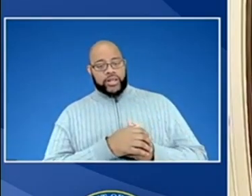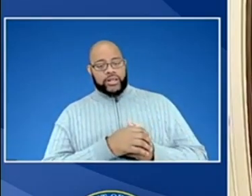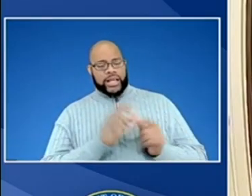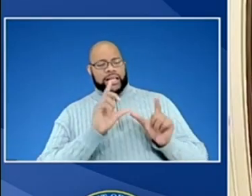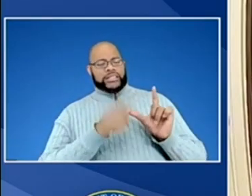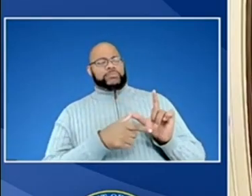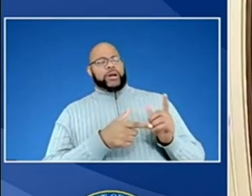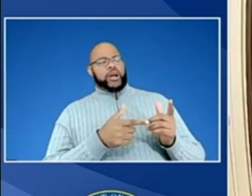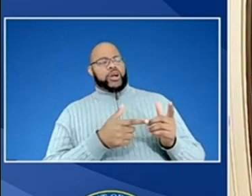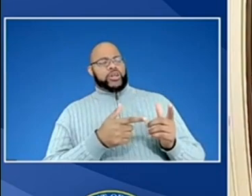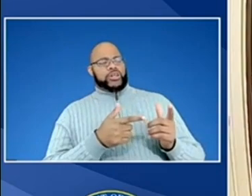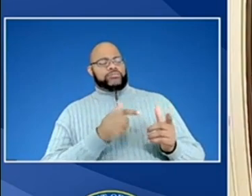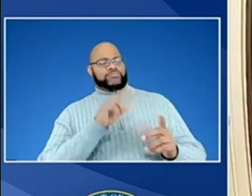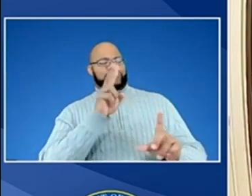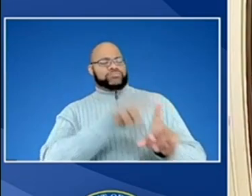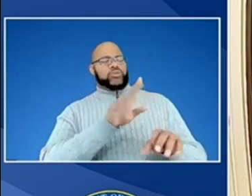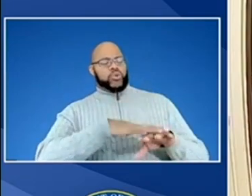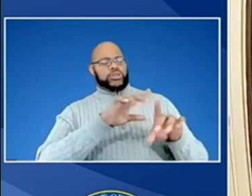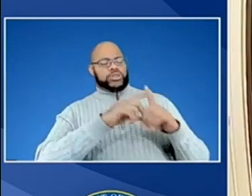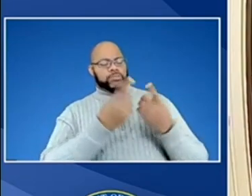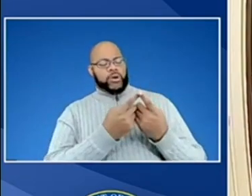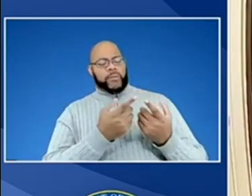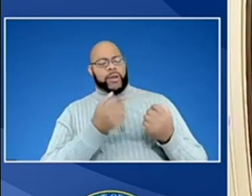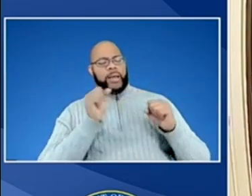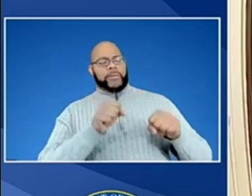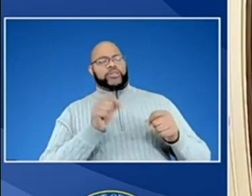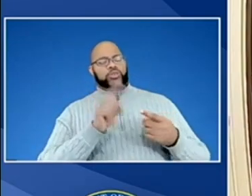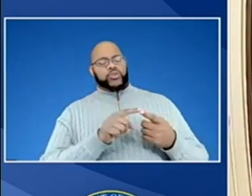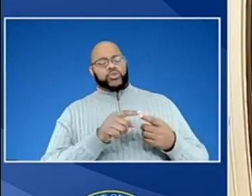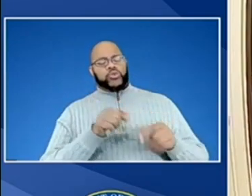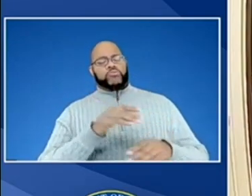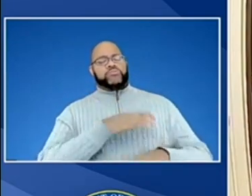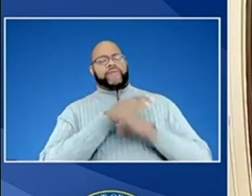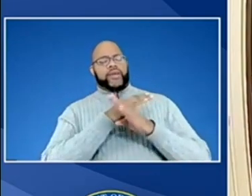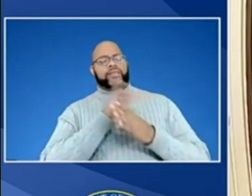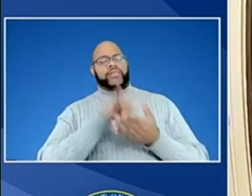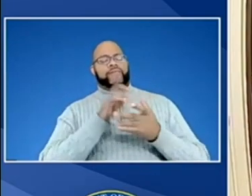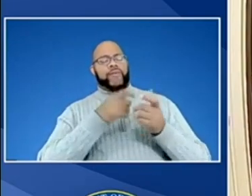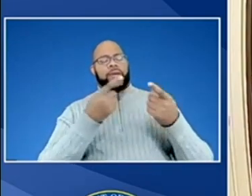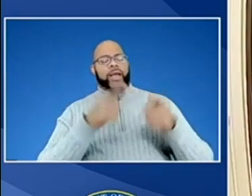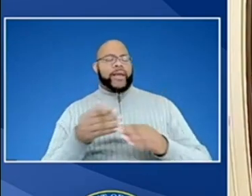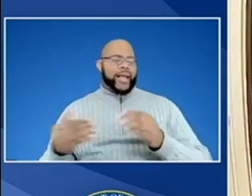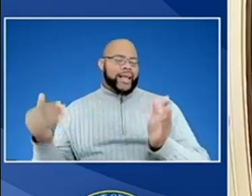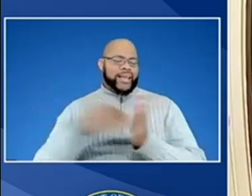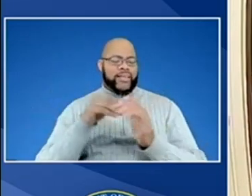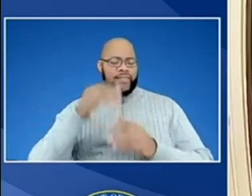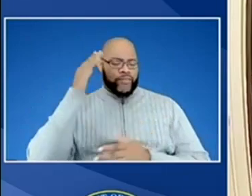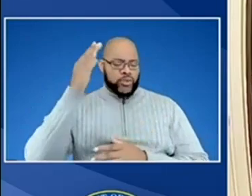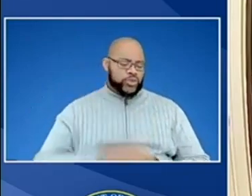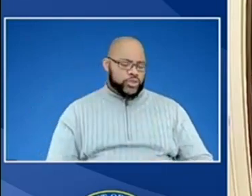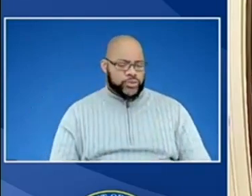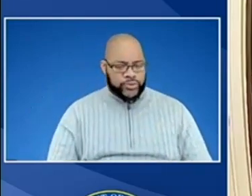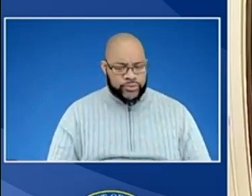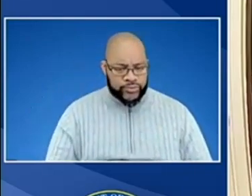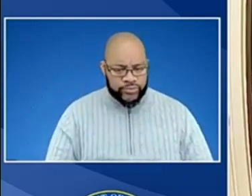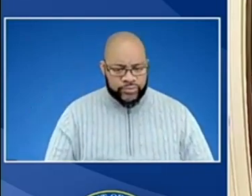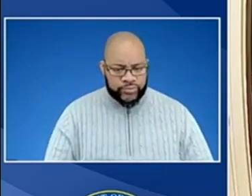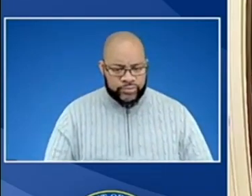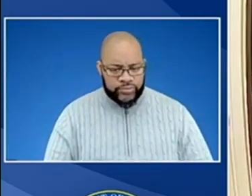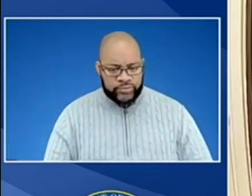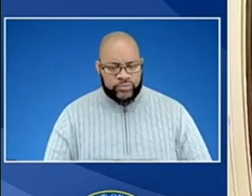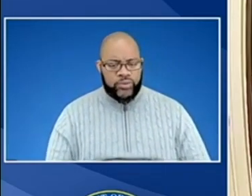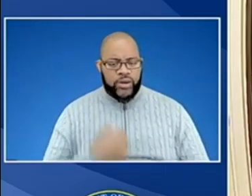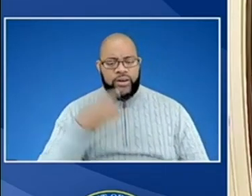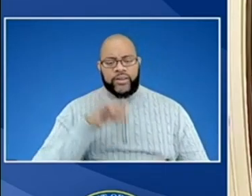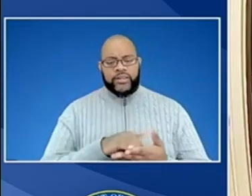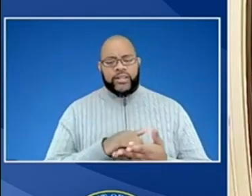date on the department's capacity to prevent this from happening again in the future. So I think that the